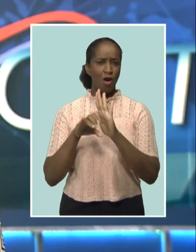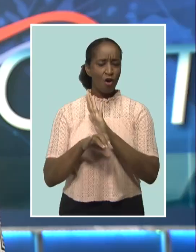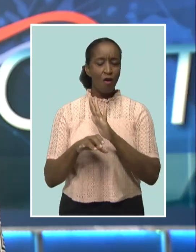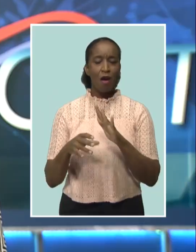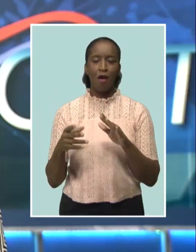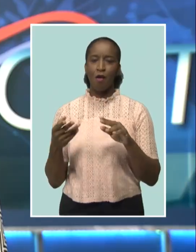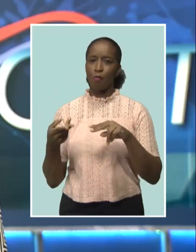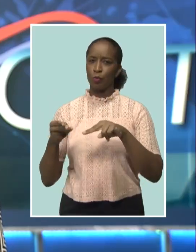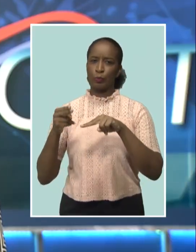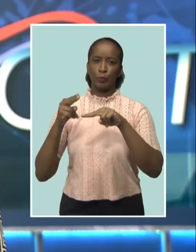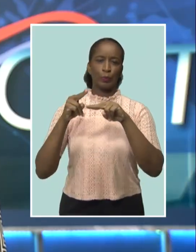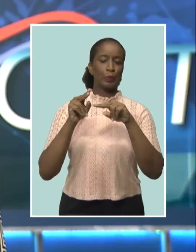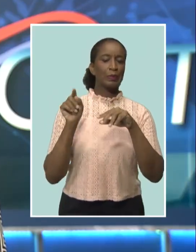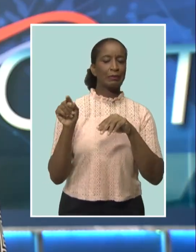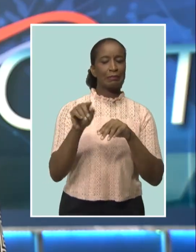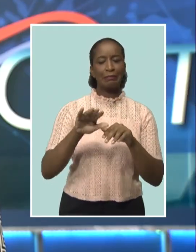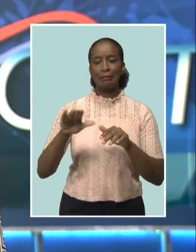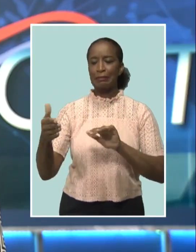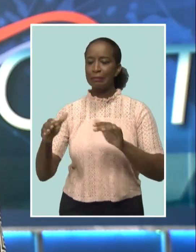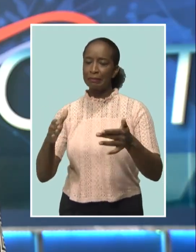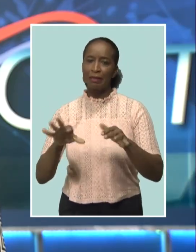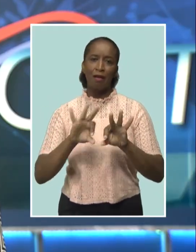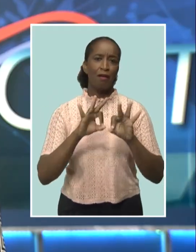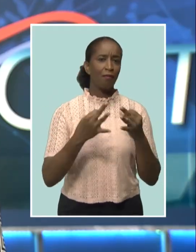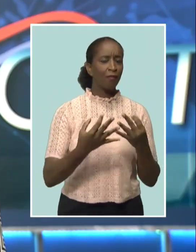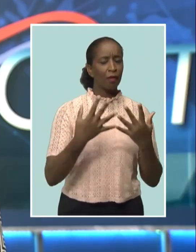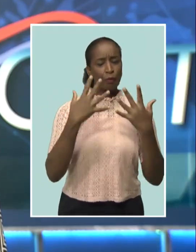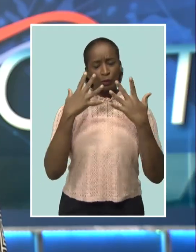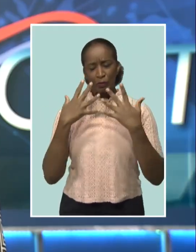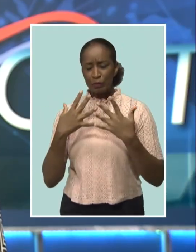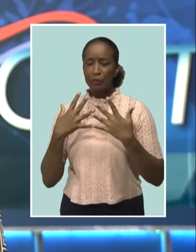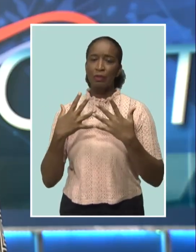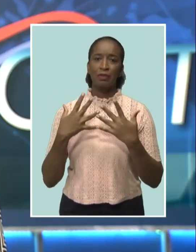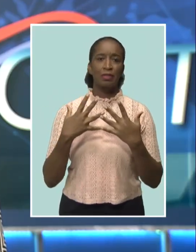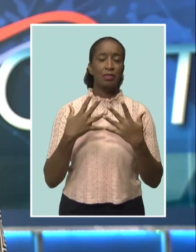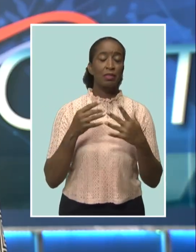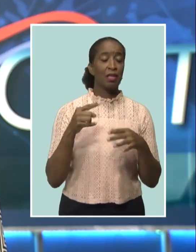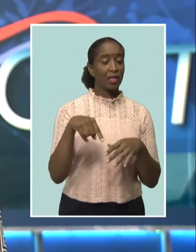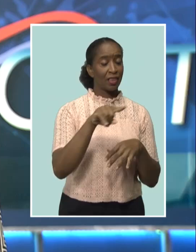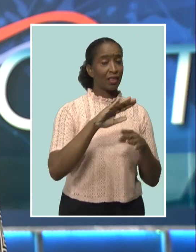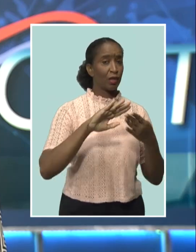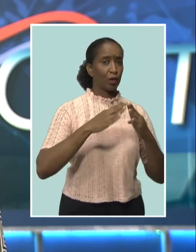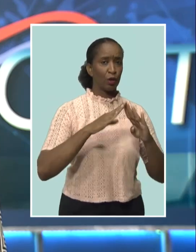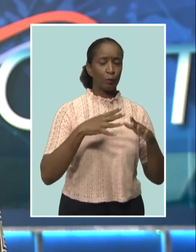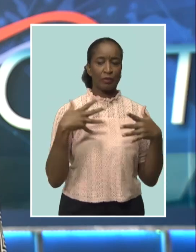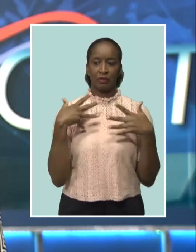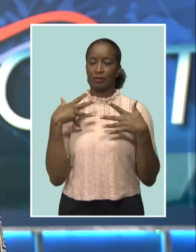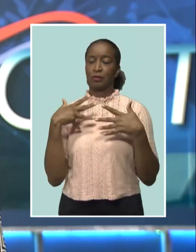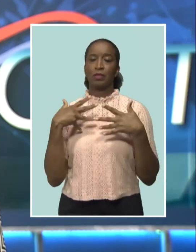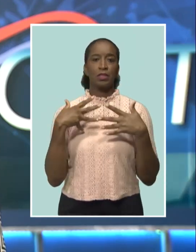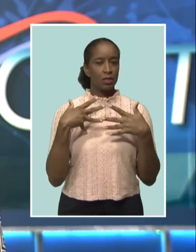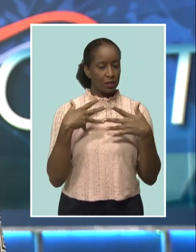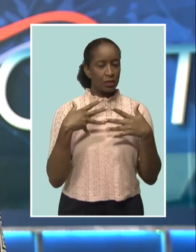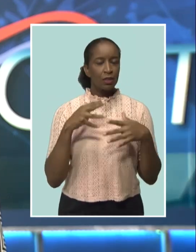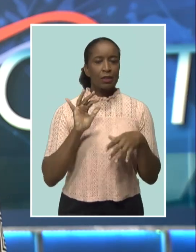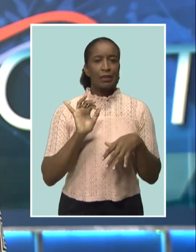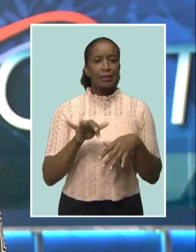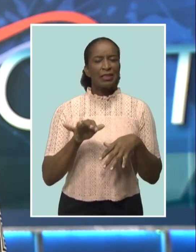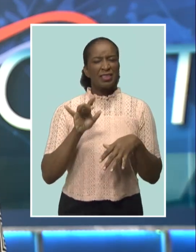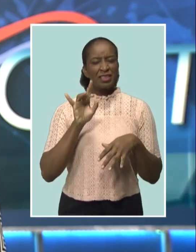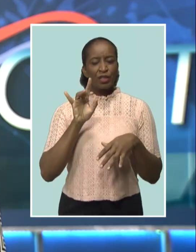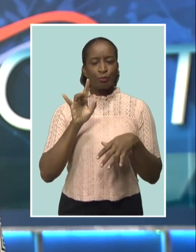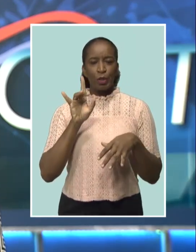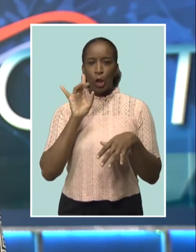too soon, families grieving, and communities living in fear. These acts, he noted, are tearing at the fabric of who we are